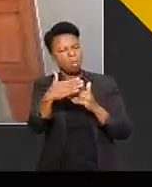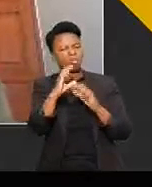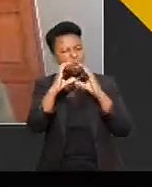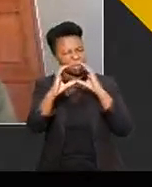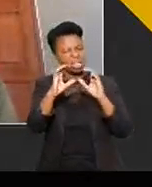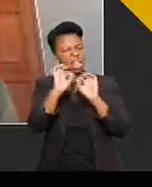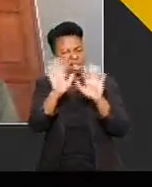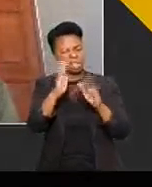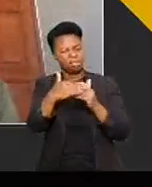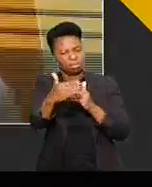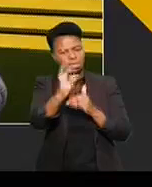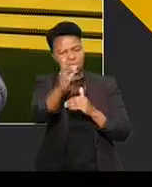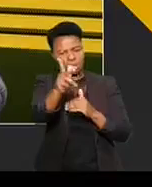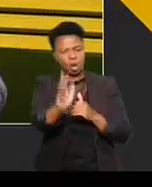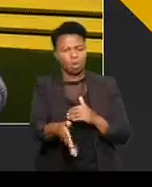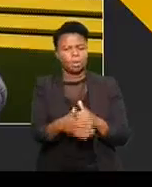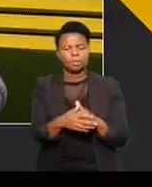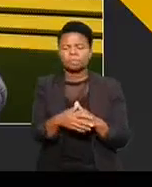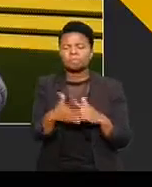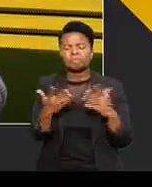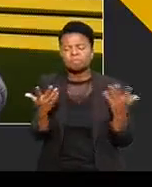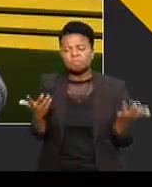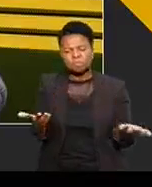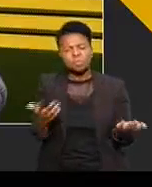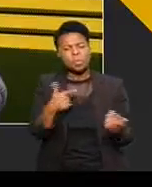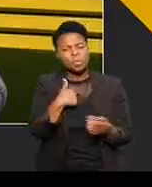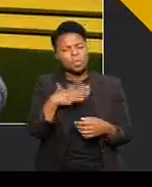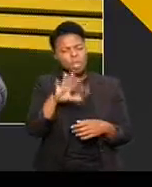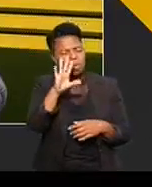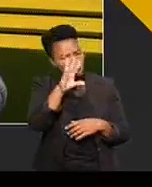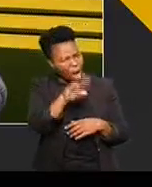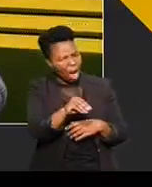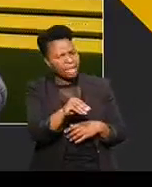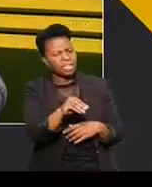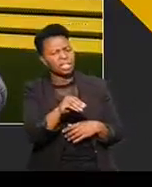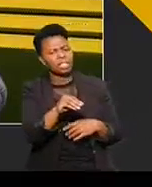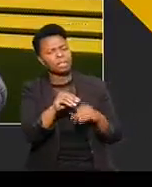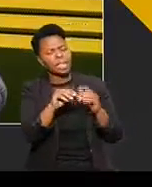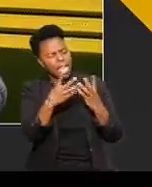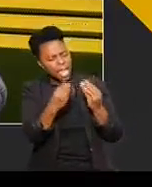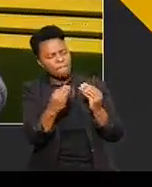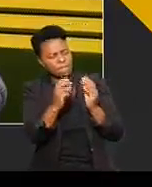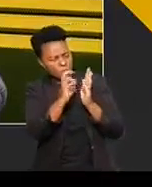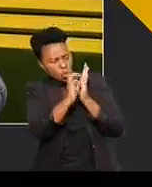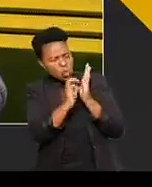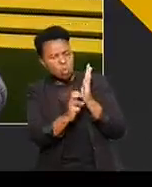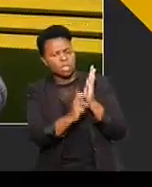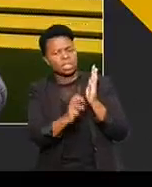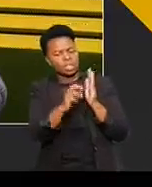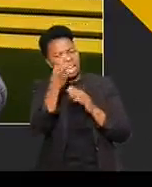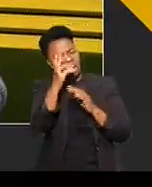those. I mean, we know that industry in our bodies that govern and help assist in